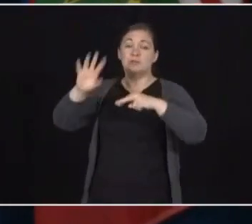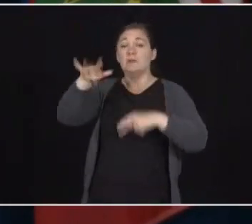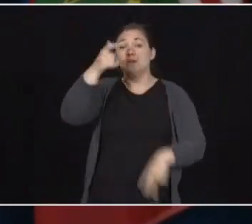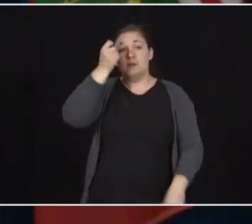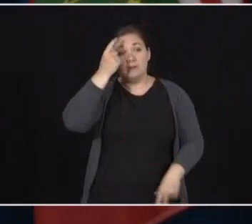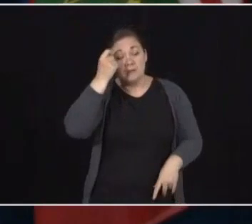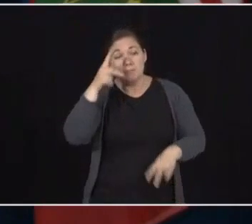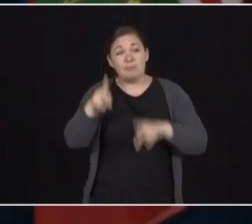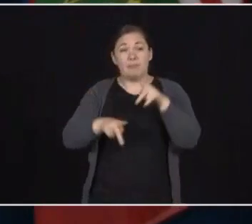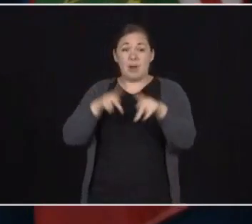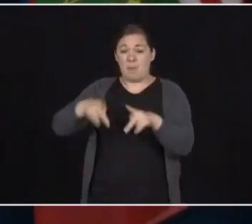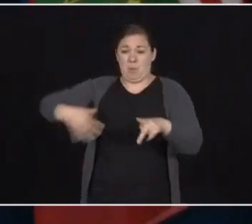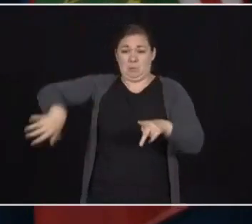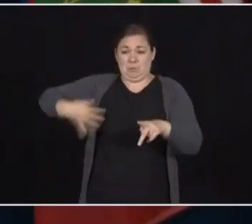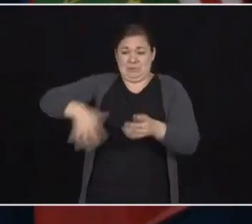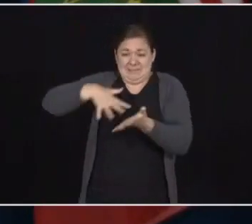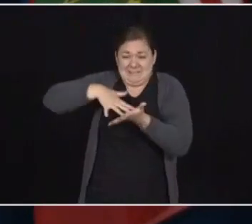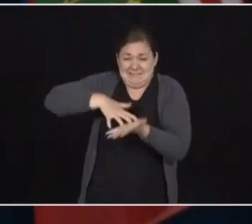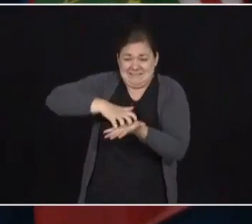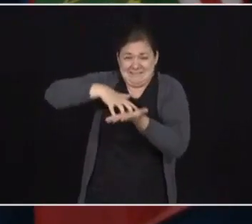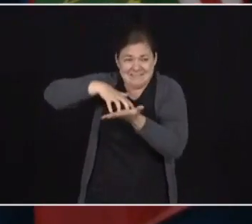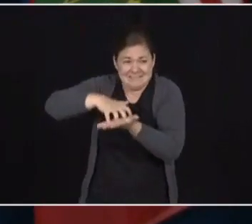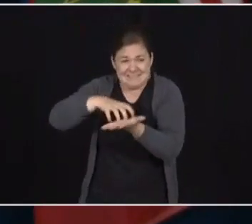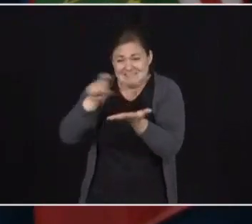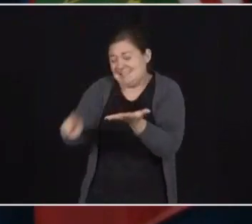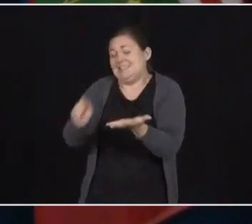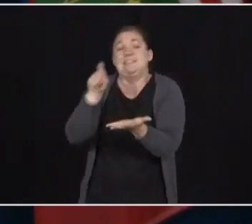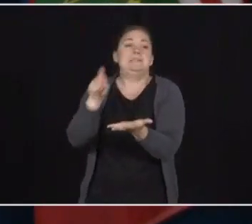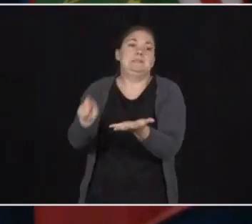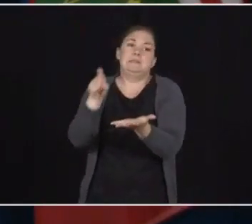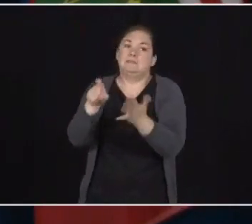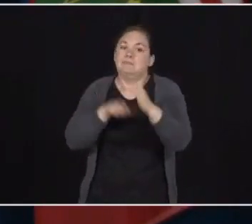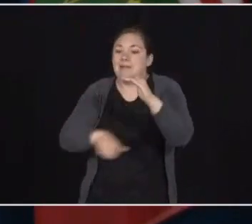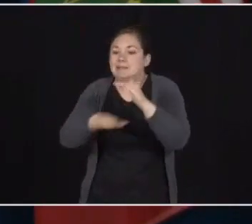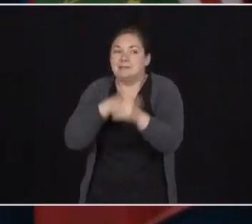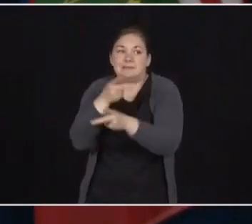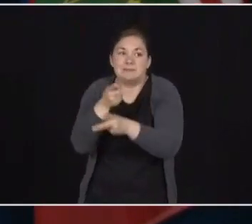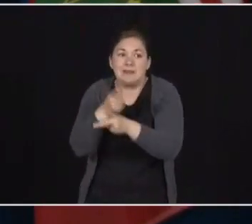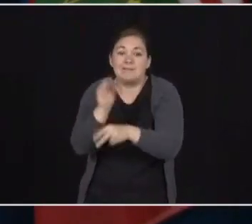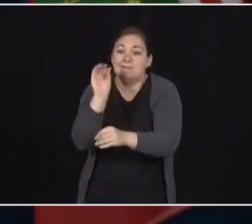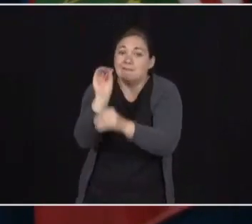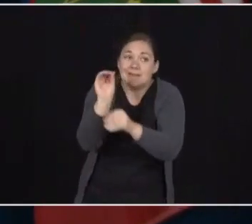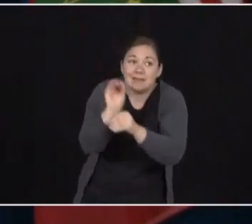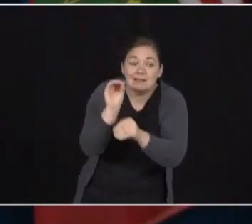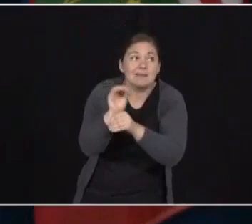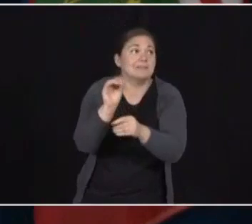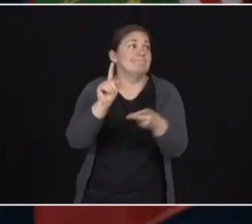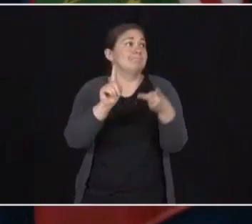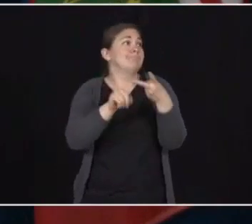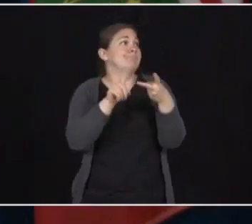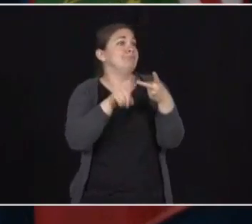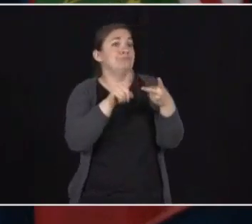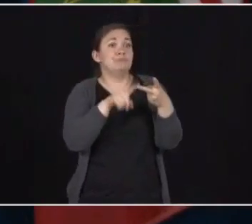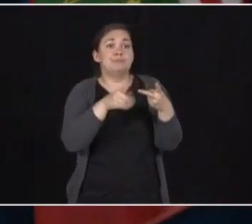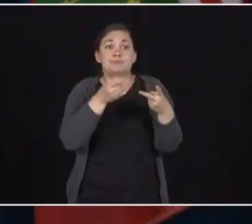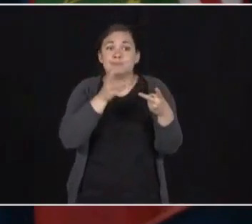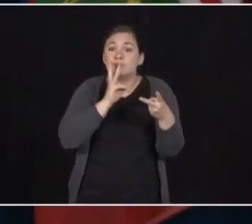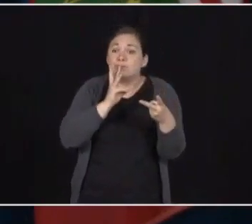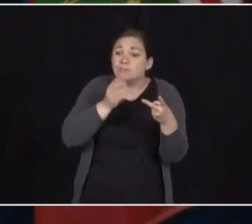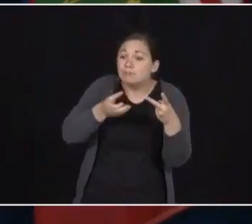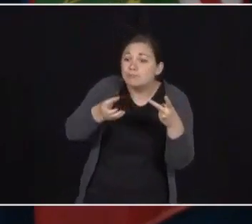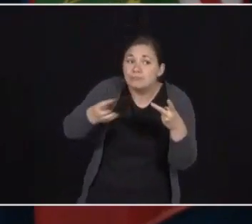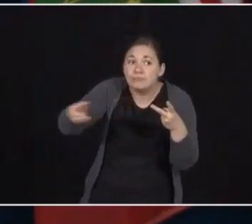population who needs to have just basic care nets meet, being fed, being given something to drink, being given